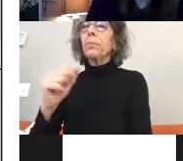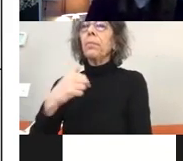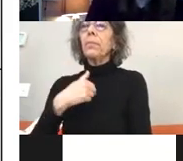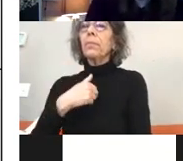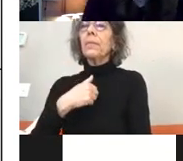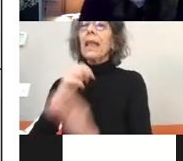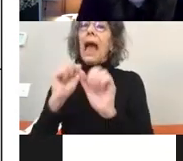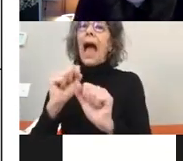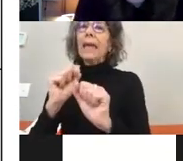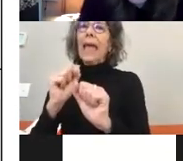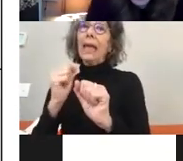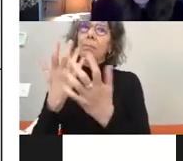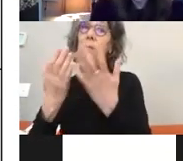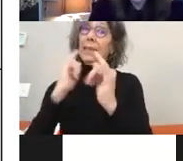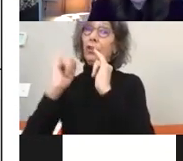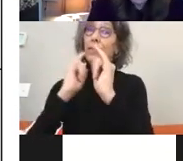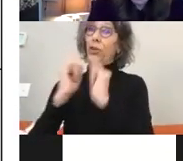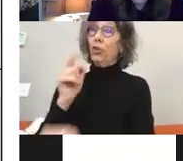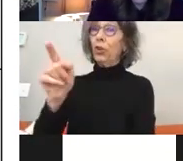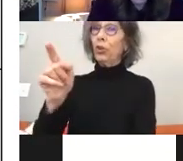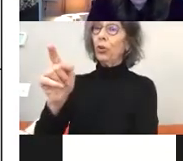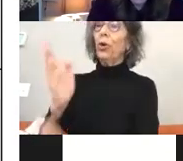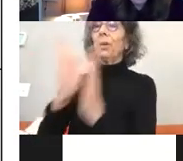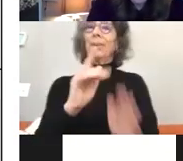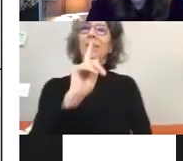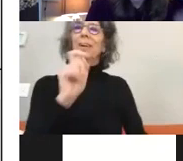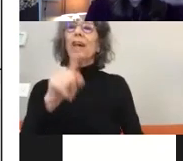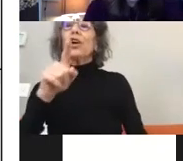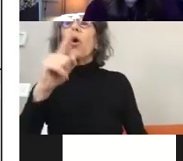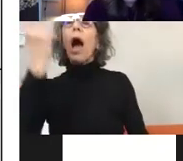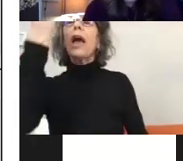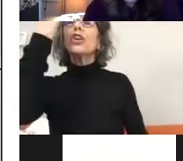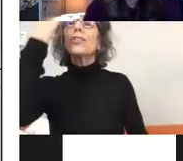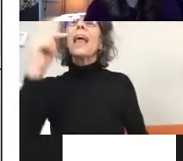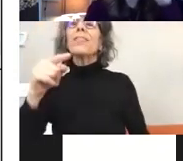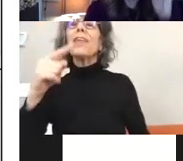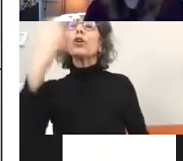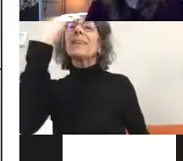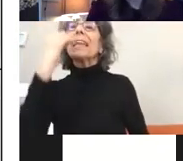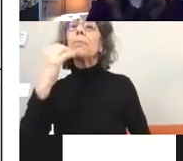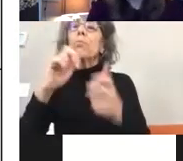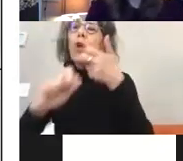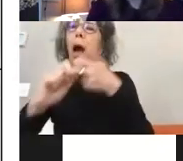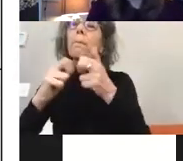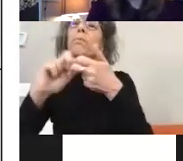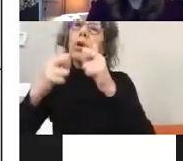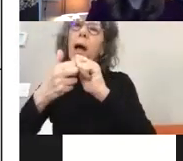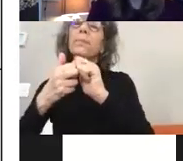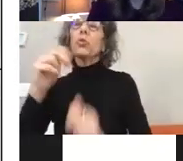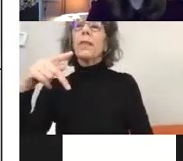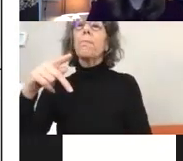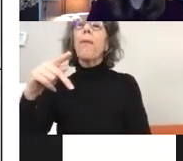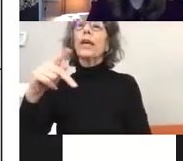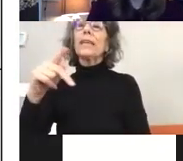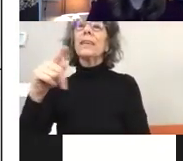No, that's great. So you can imagine there are sleep disorders in Parkinson's, including REM sleep behavior disorder. Yes. People act out their dreams,